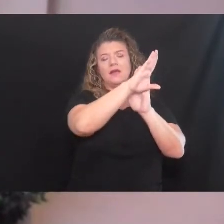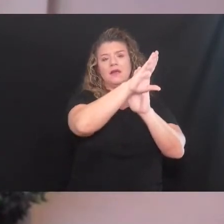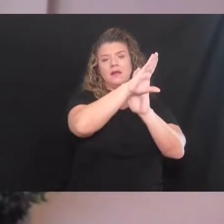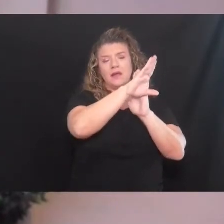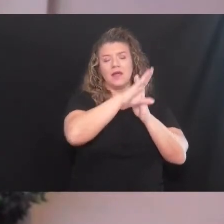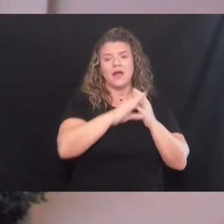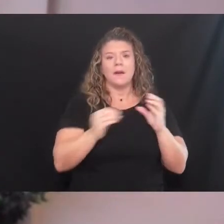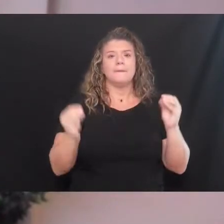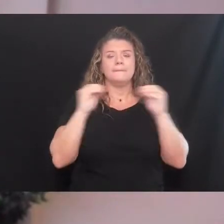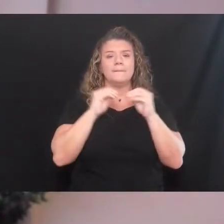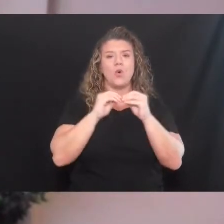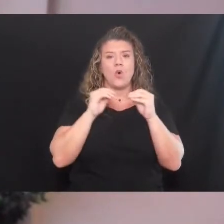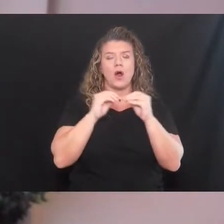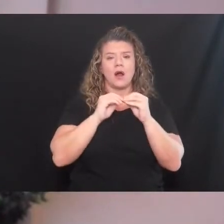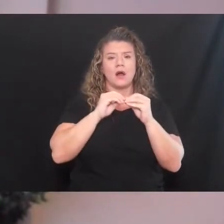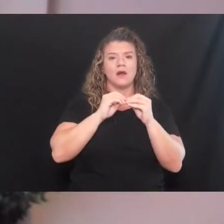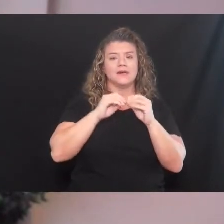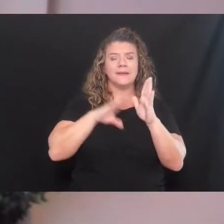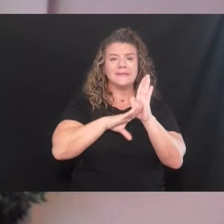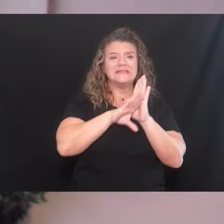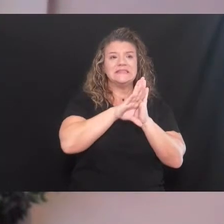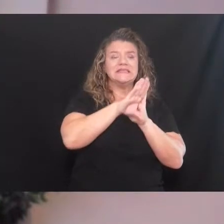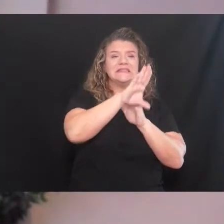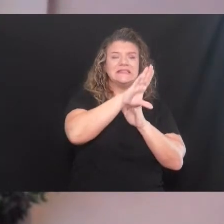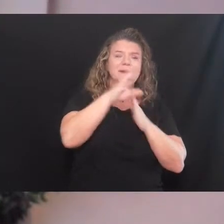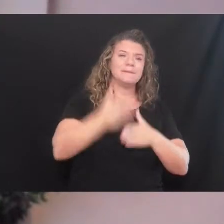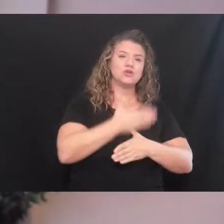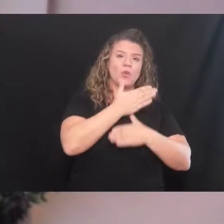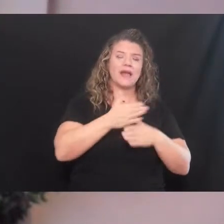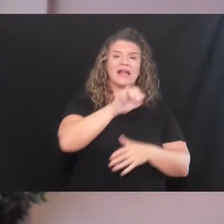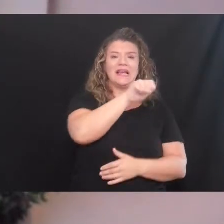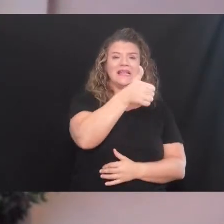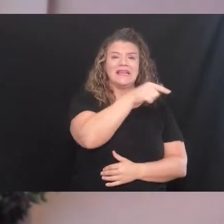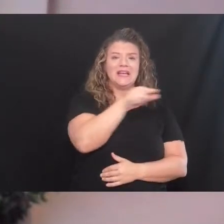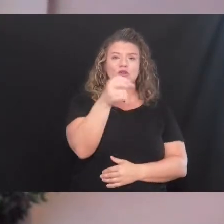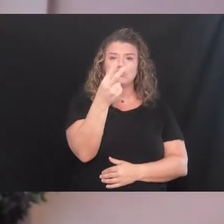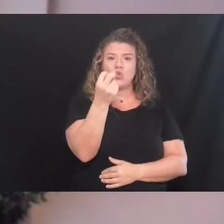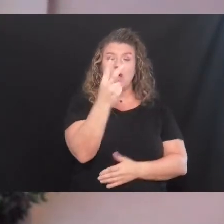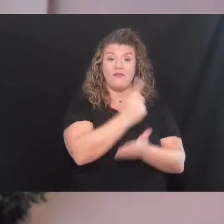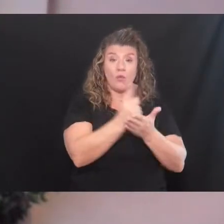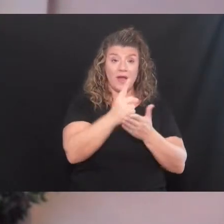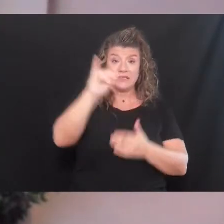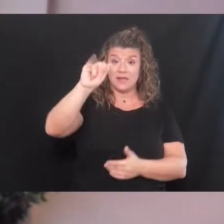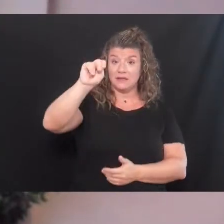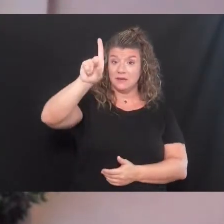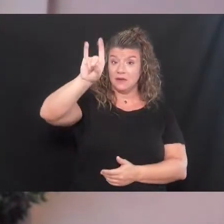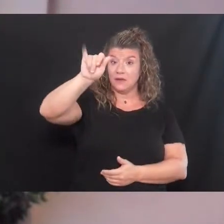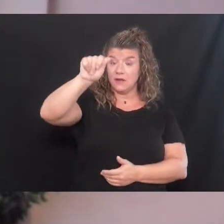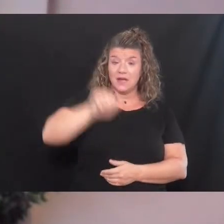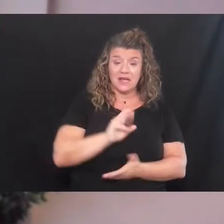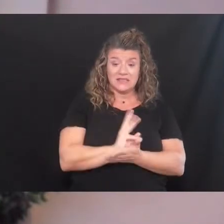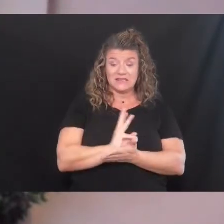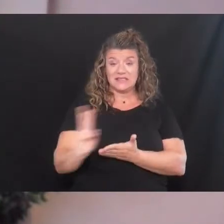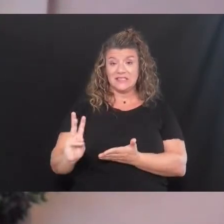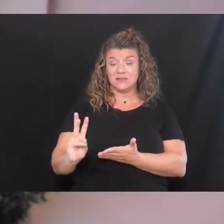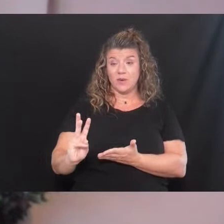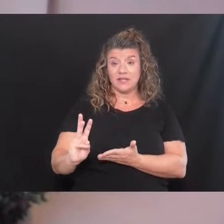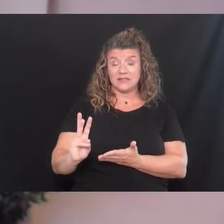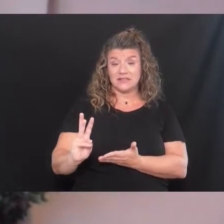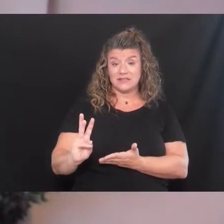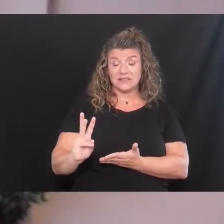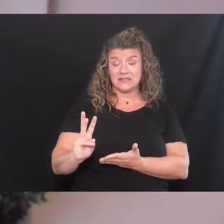perhaps peaking, somewhere between the 10 to 12 weeks that India saw and the 6 weeks or so